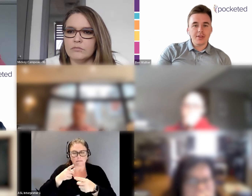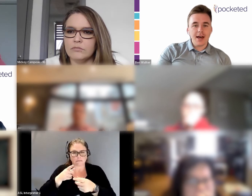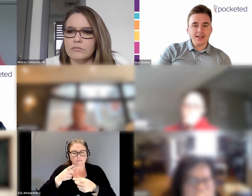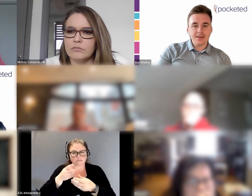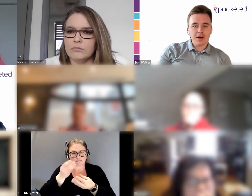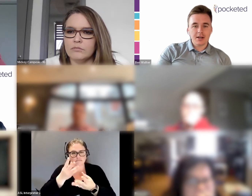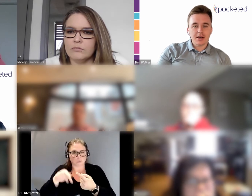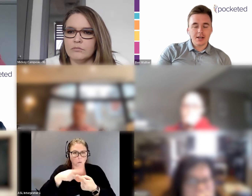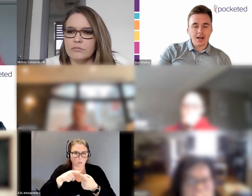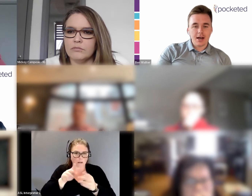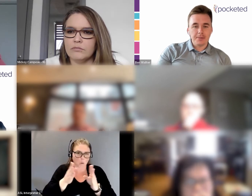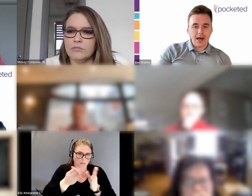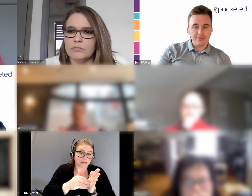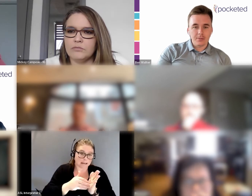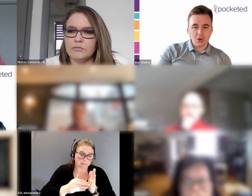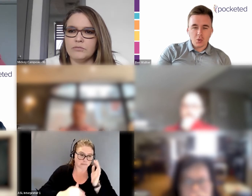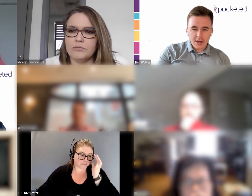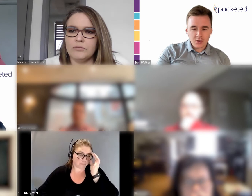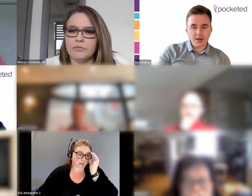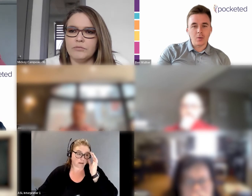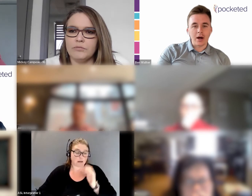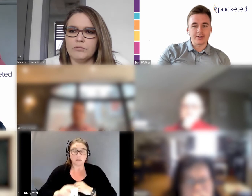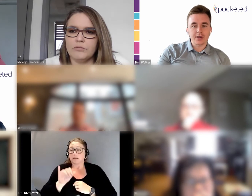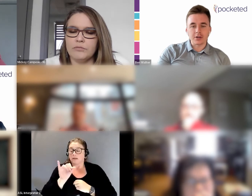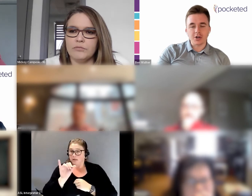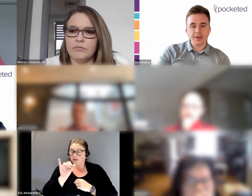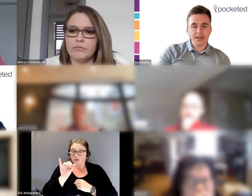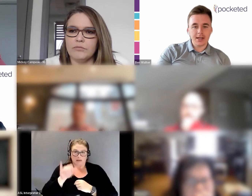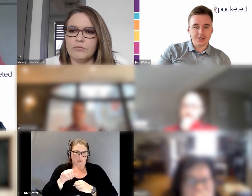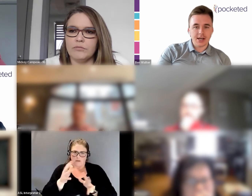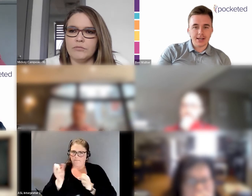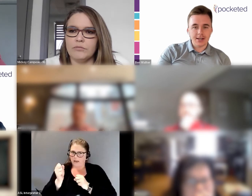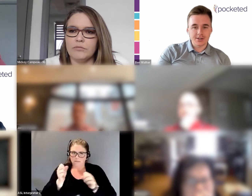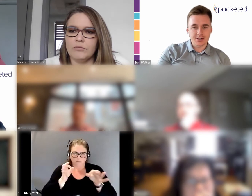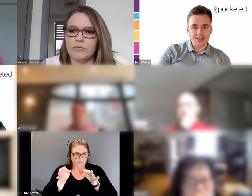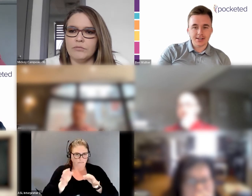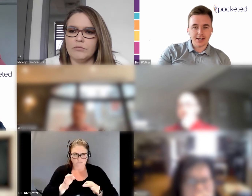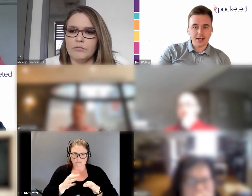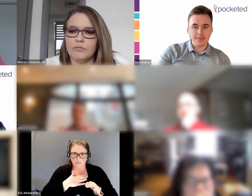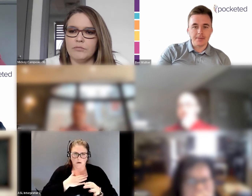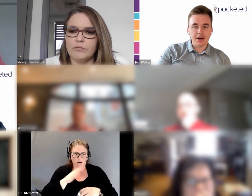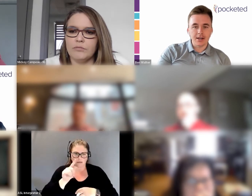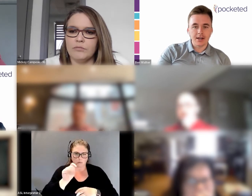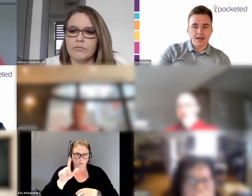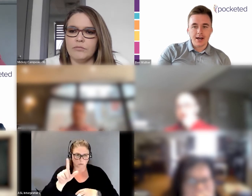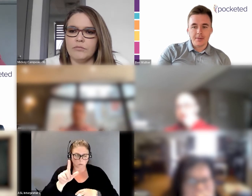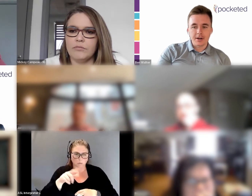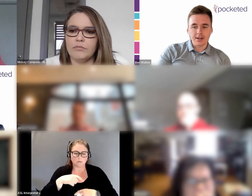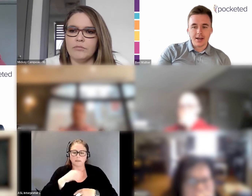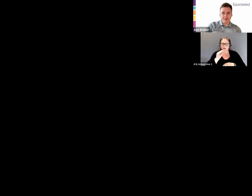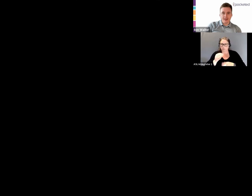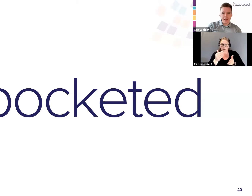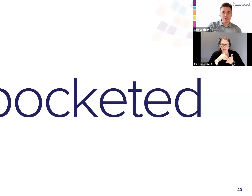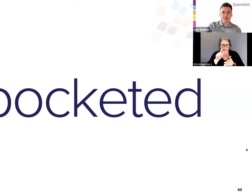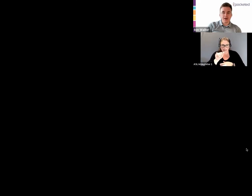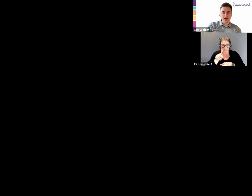Okay, so that is the Pocketed platform, a quick walkthrough, and I'll drop the link in the chat again just so that it didn't get buried